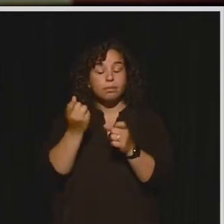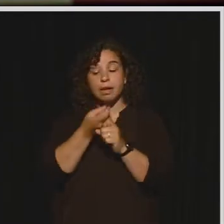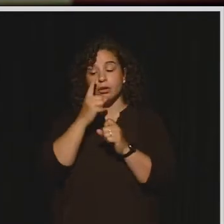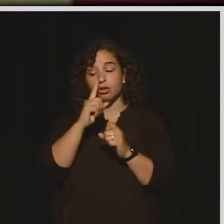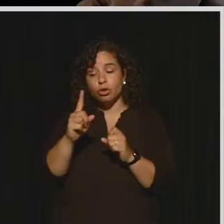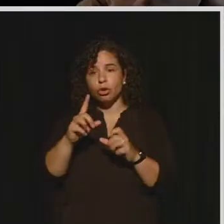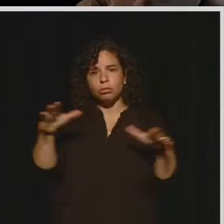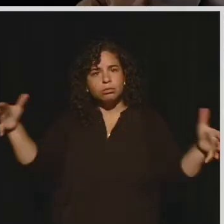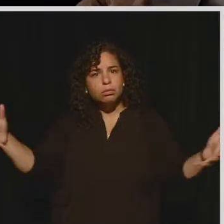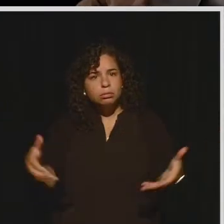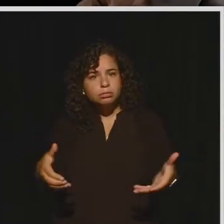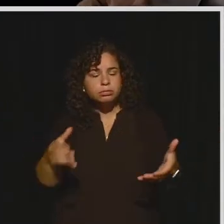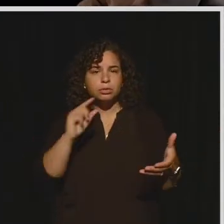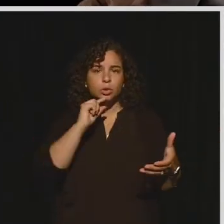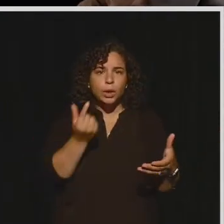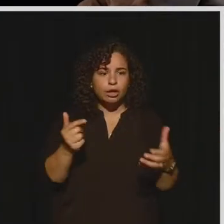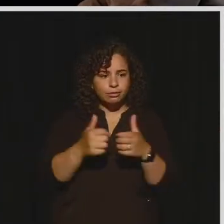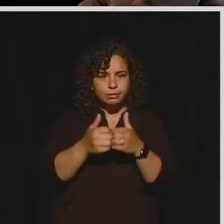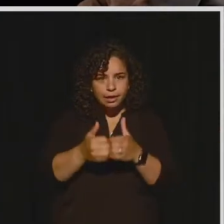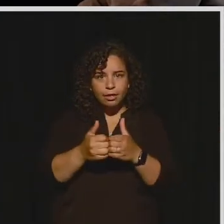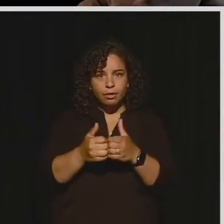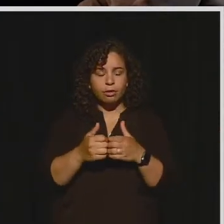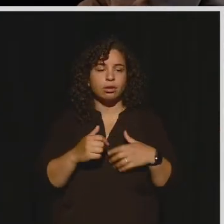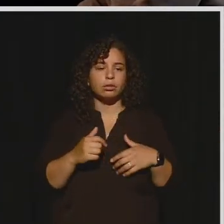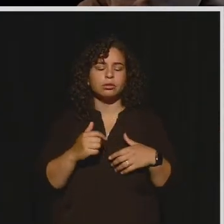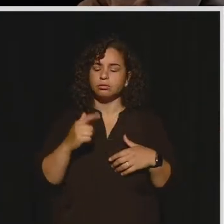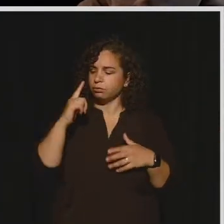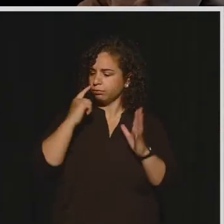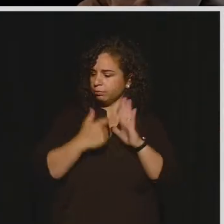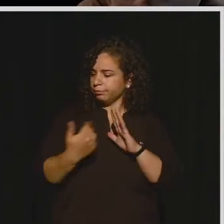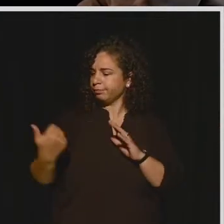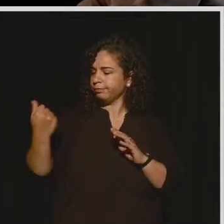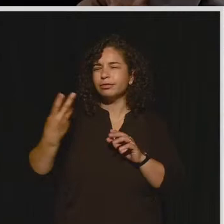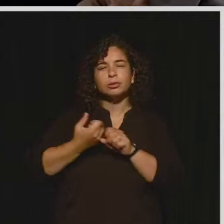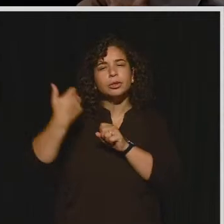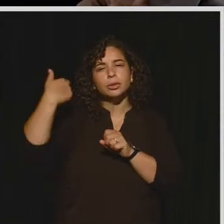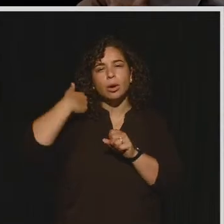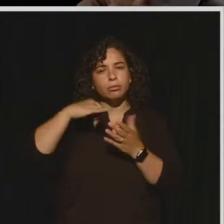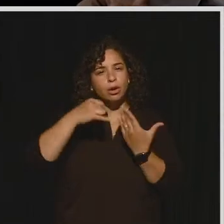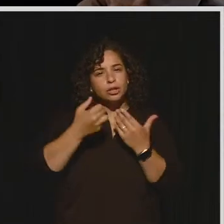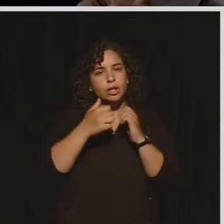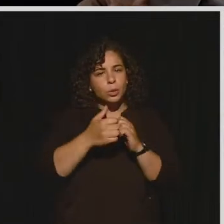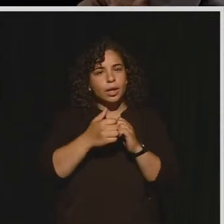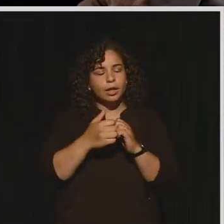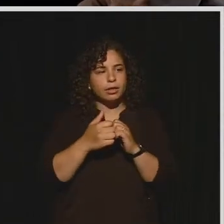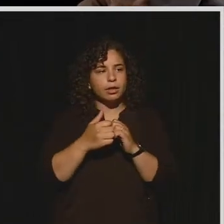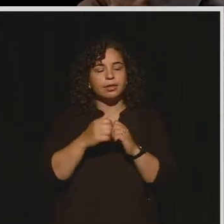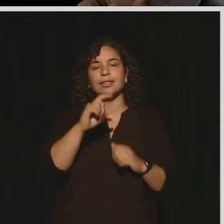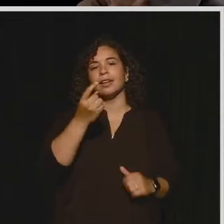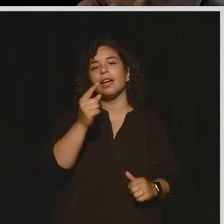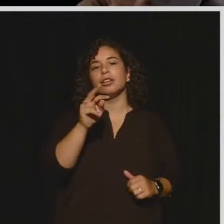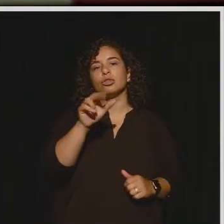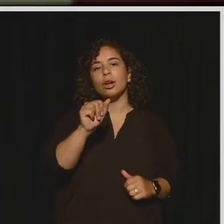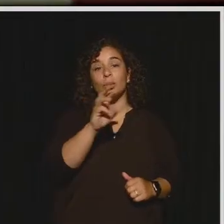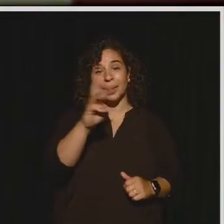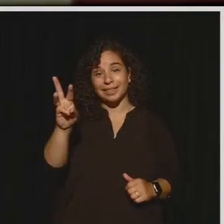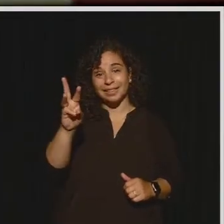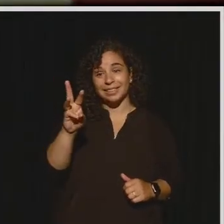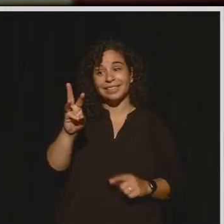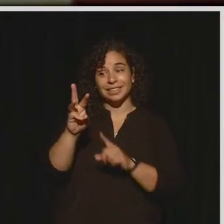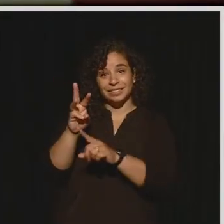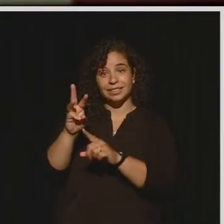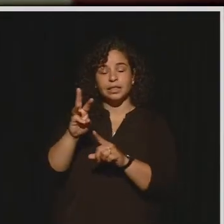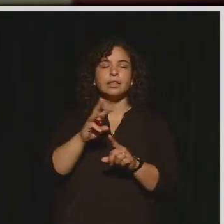convening queers. So I did a project a few years ago with Extra West and